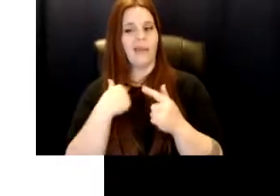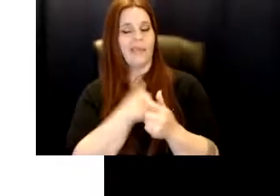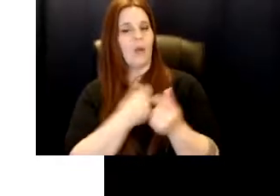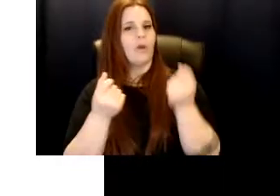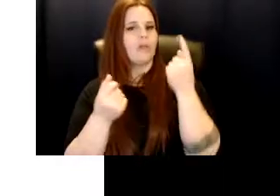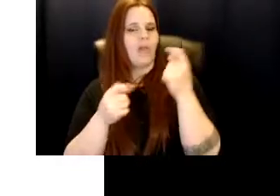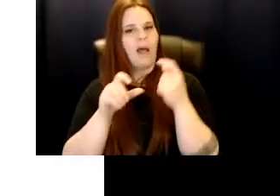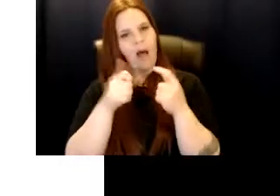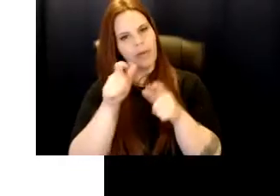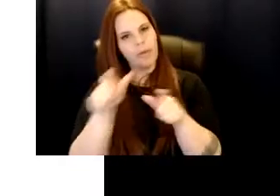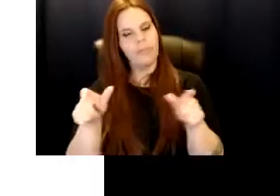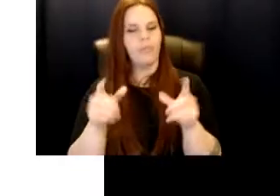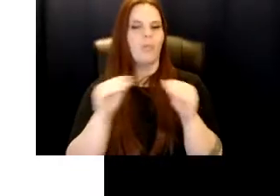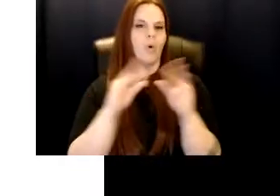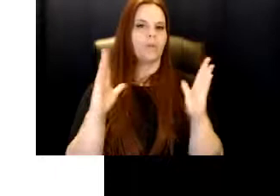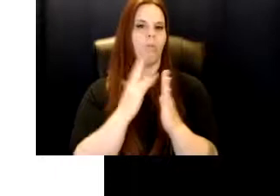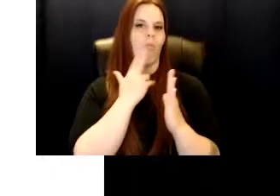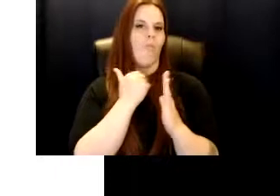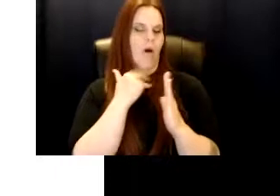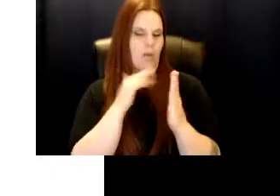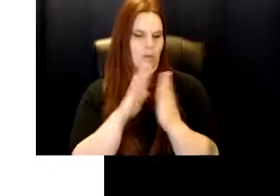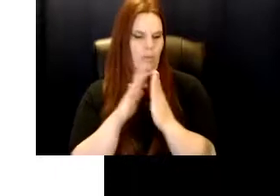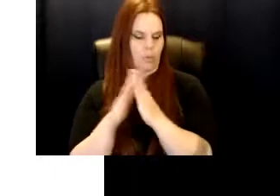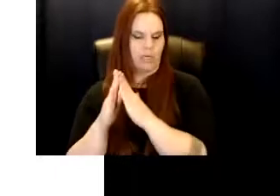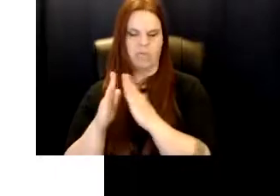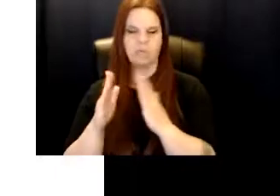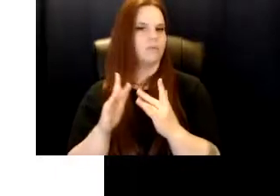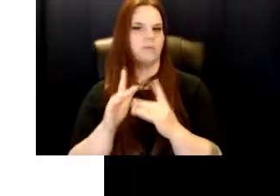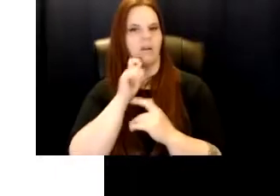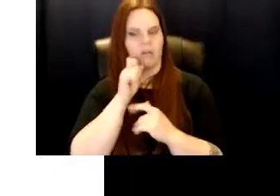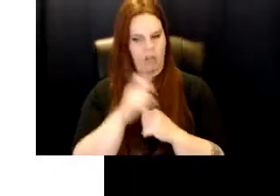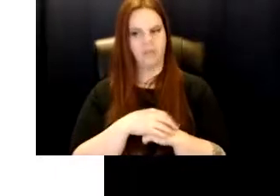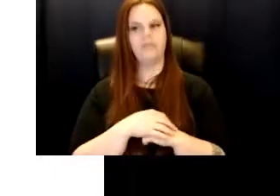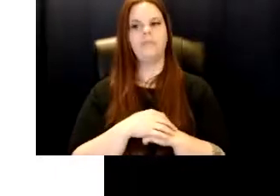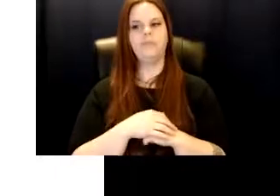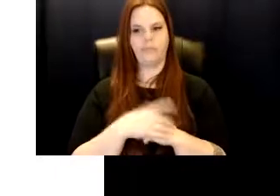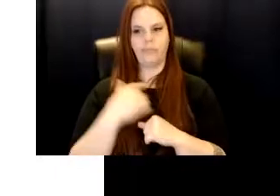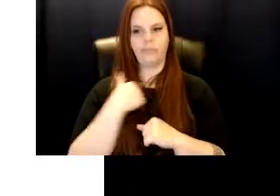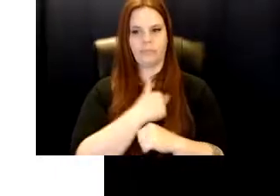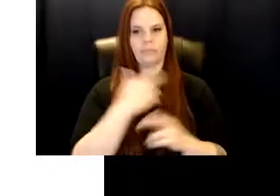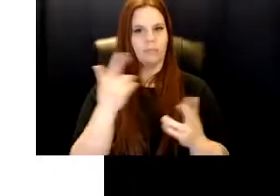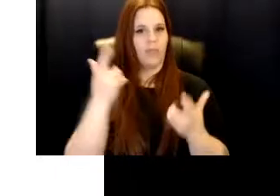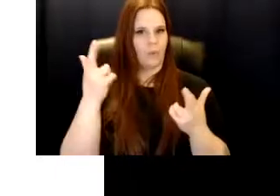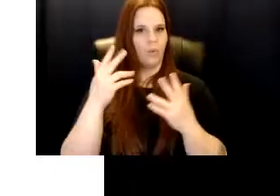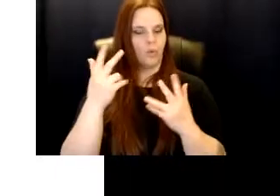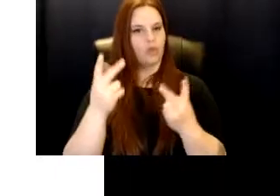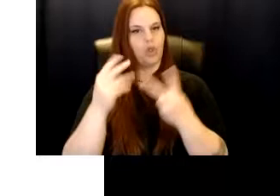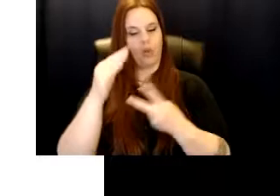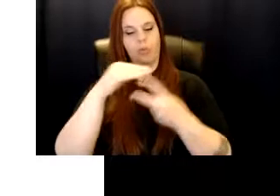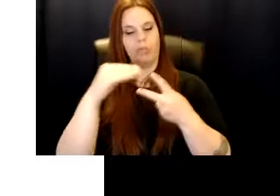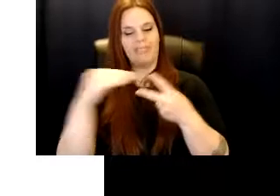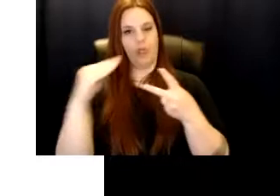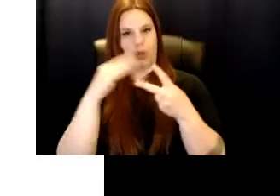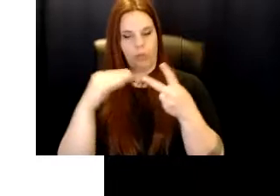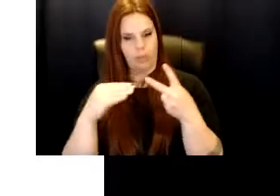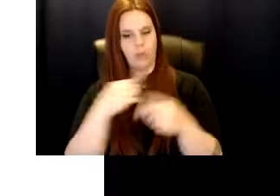others, particularly smaller communities, are not. And so our recommendations were kind of two-tiered to make sure that